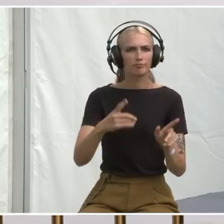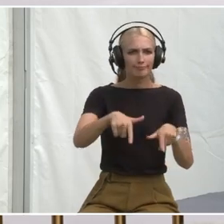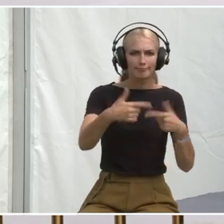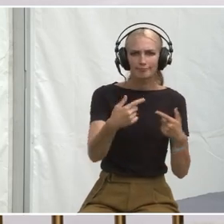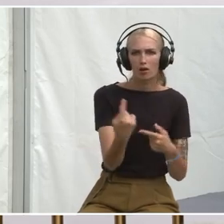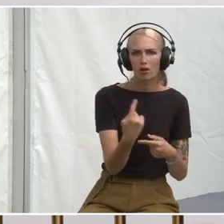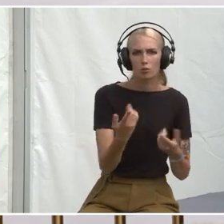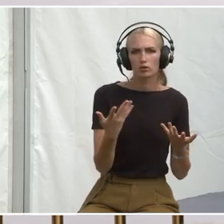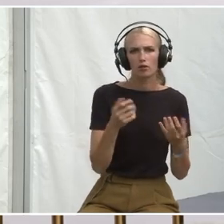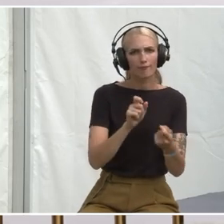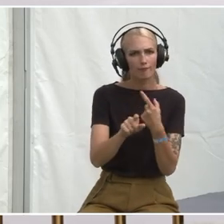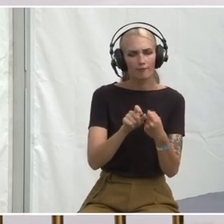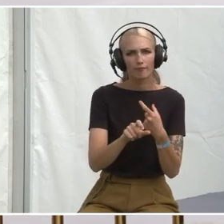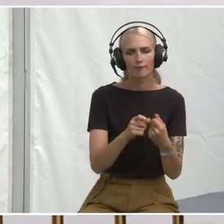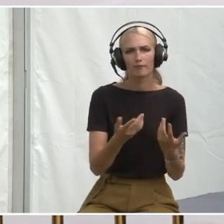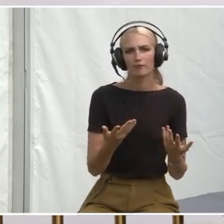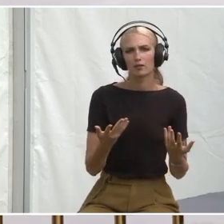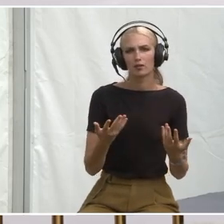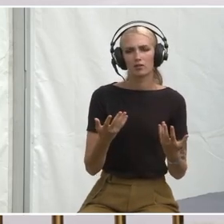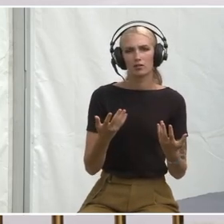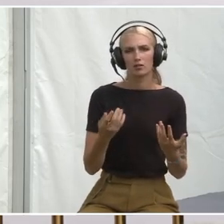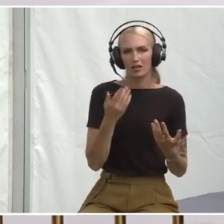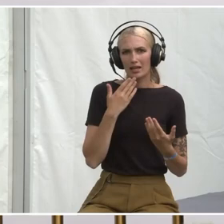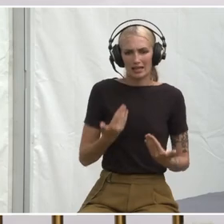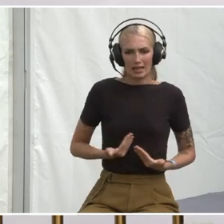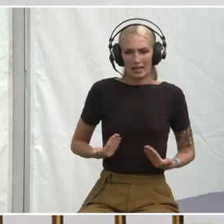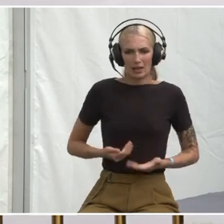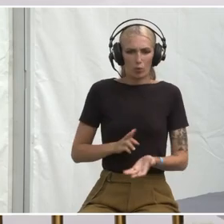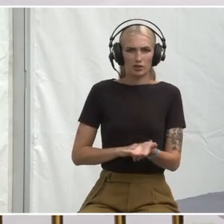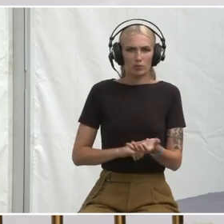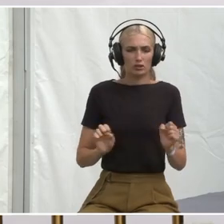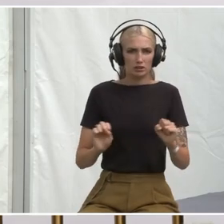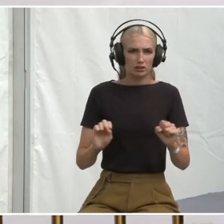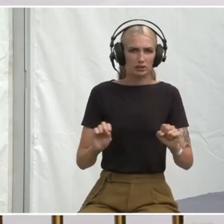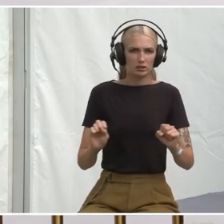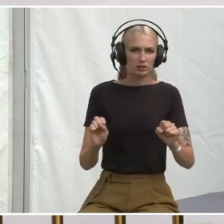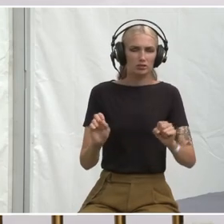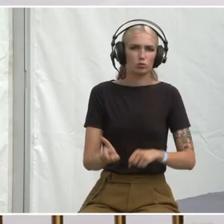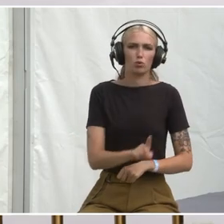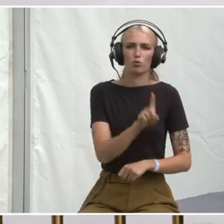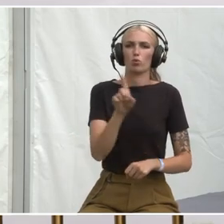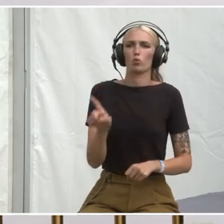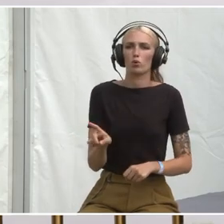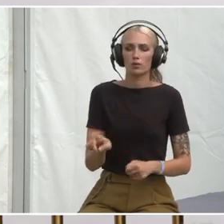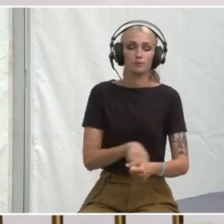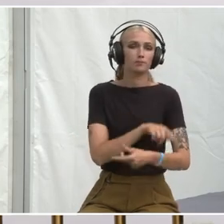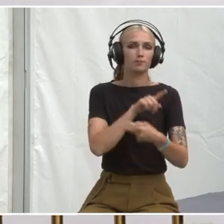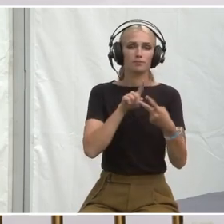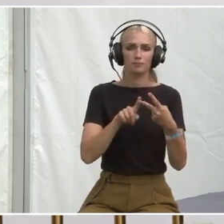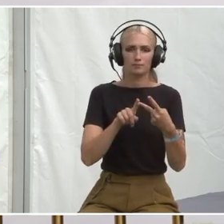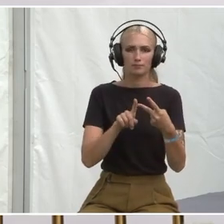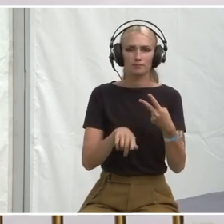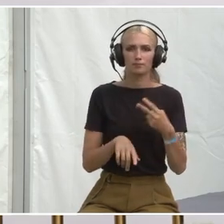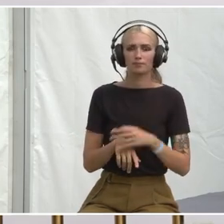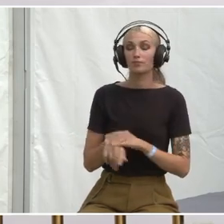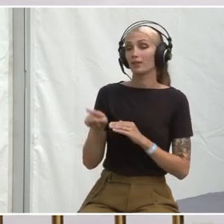and accelerate our way of being human on. And the second one is... And